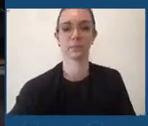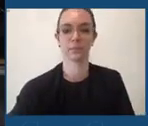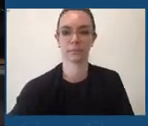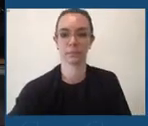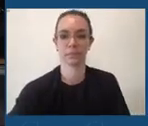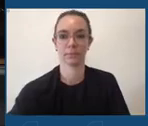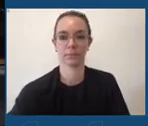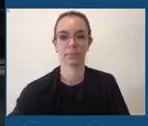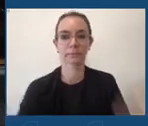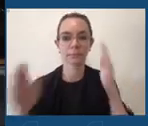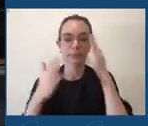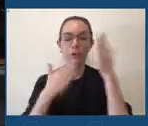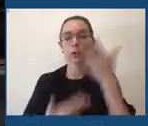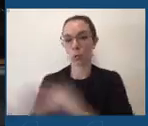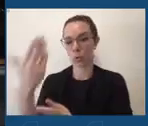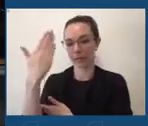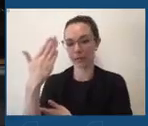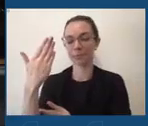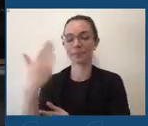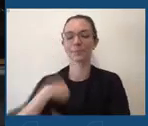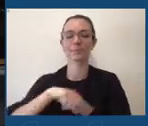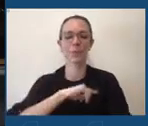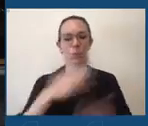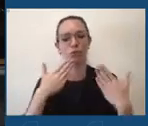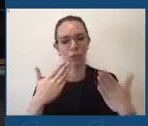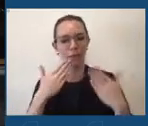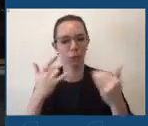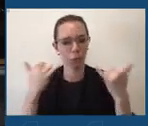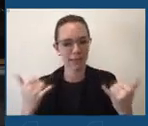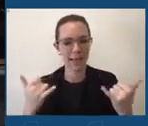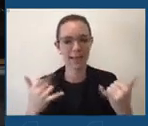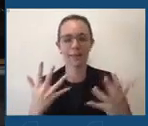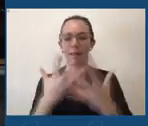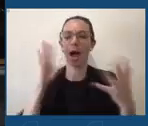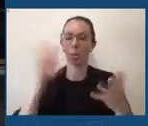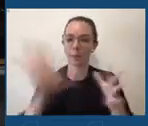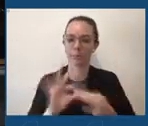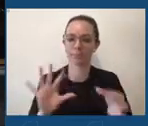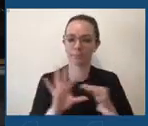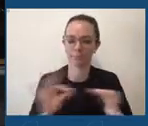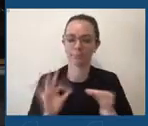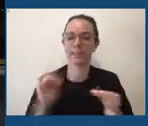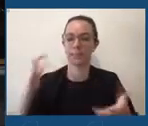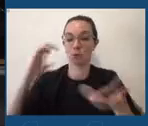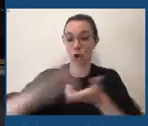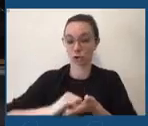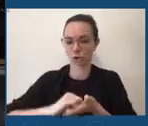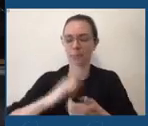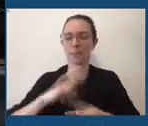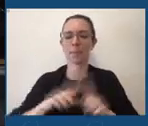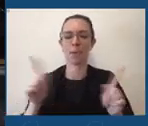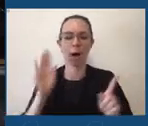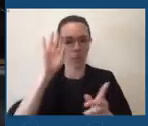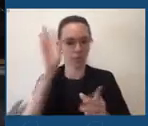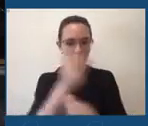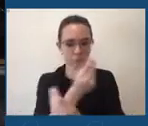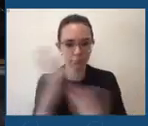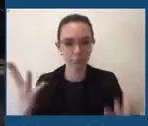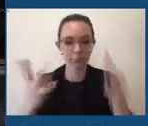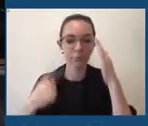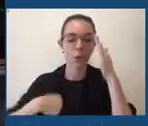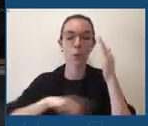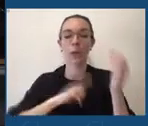Good morning. We are grateful on this day, and much will be said about this partnership, but I will say, when you see